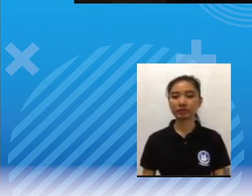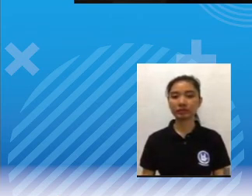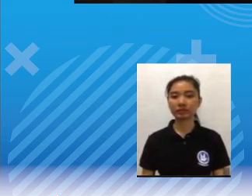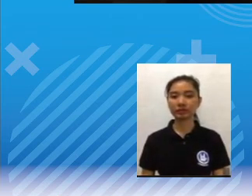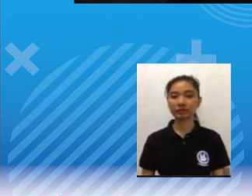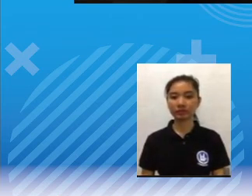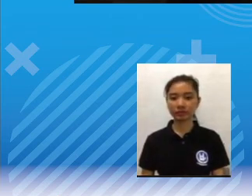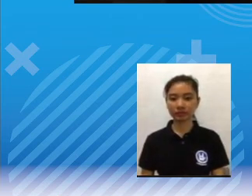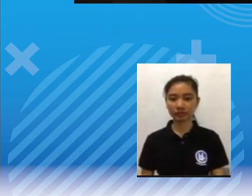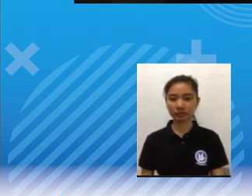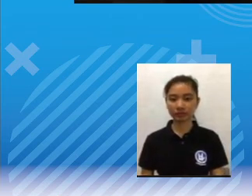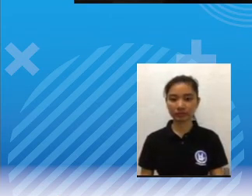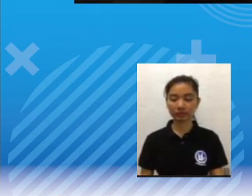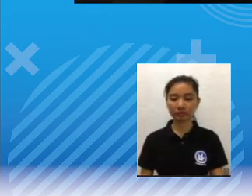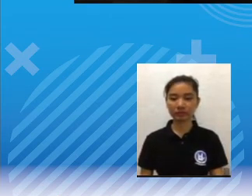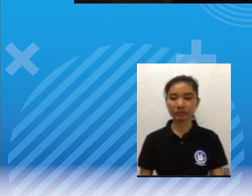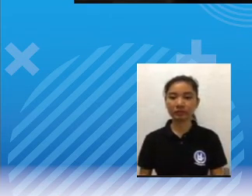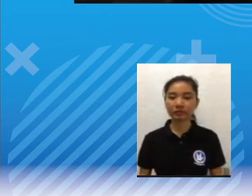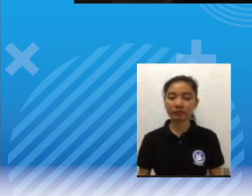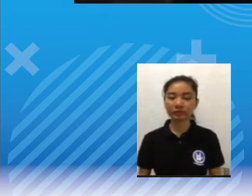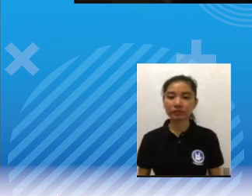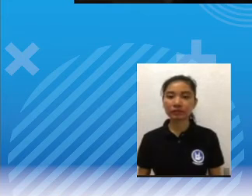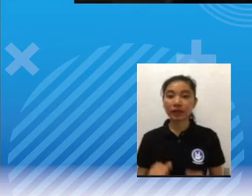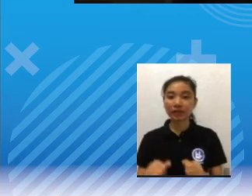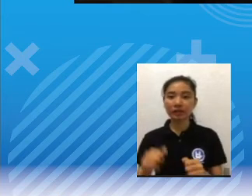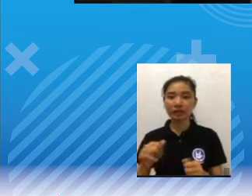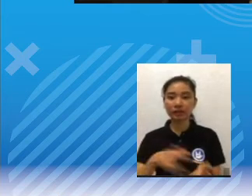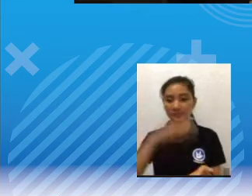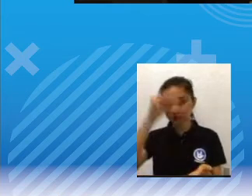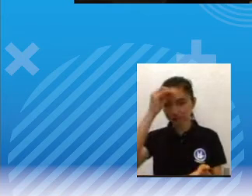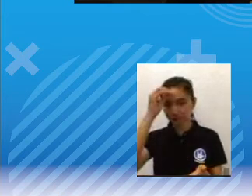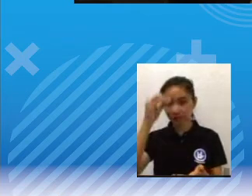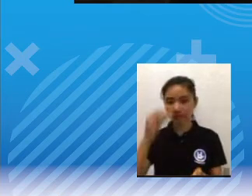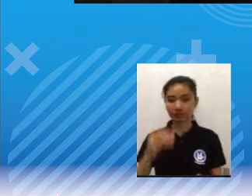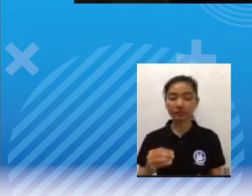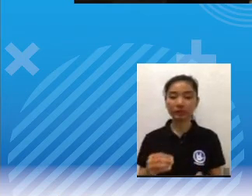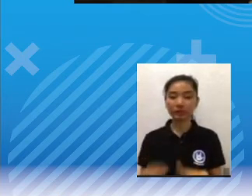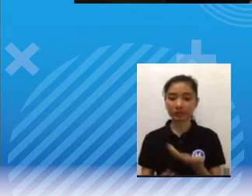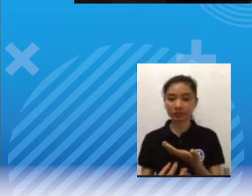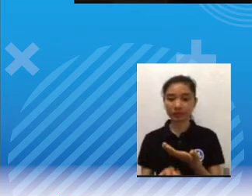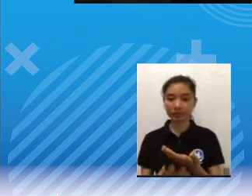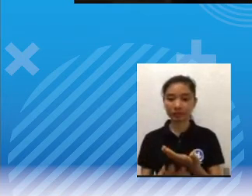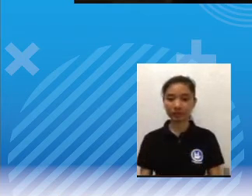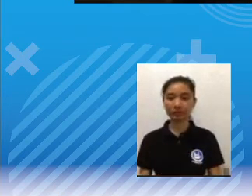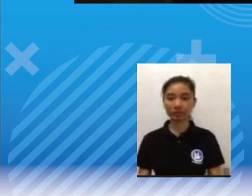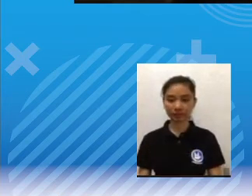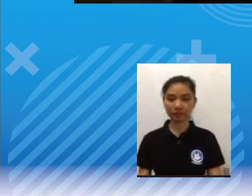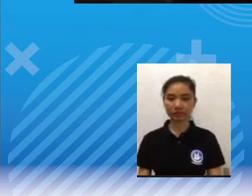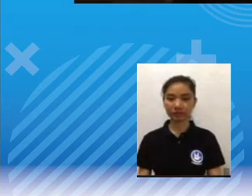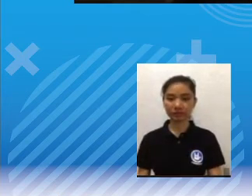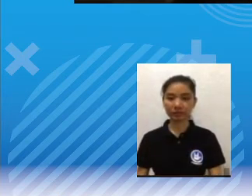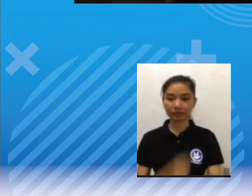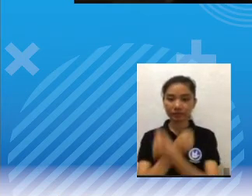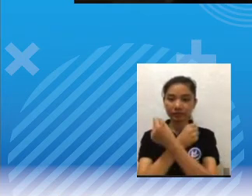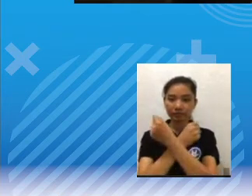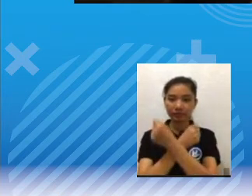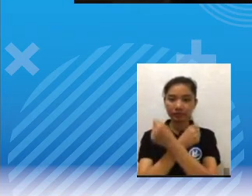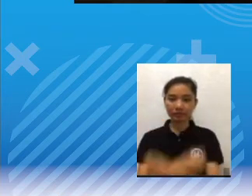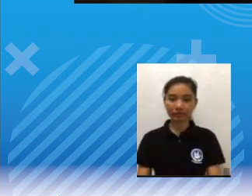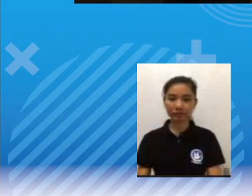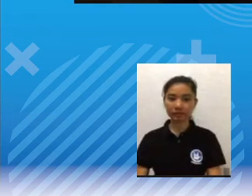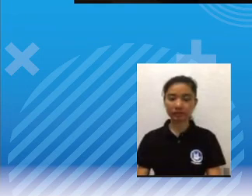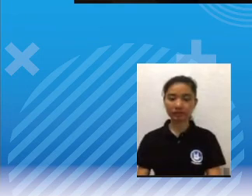Bumili ng cookbook tapos natutong magluto. Ayan po. At marami pa pong I'm sure